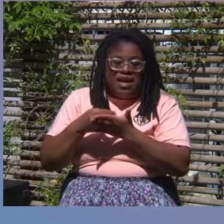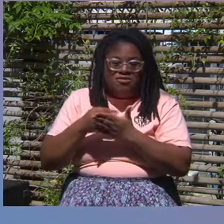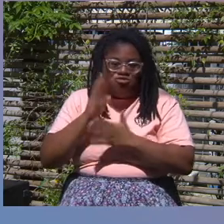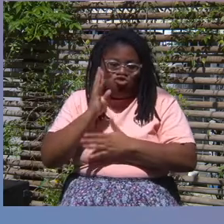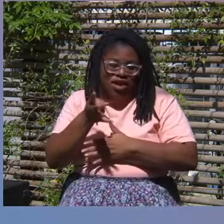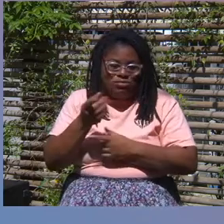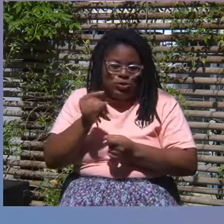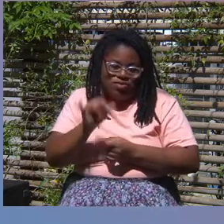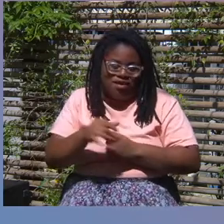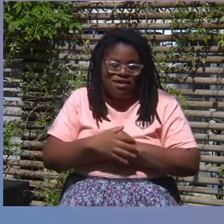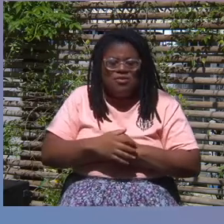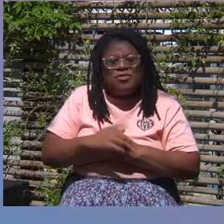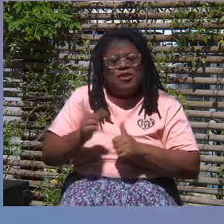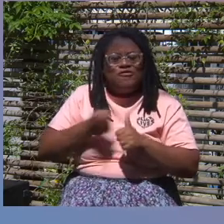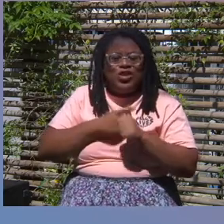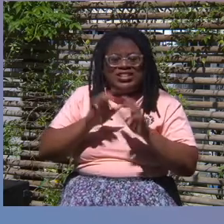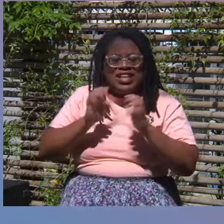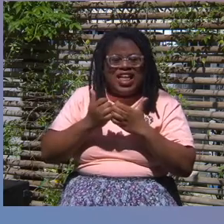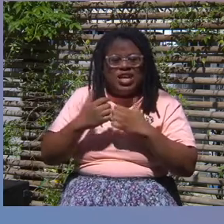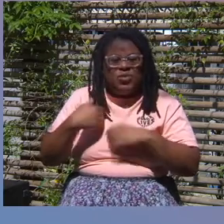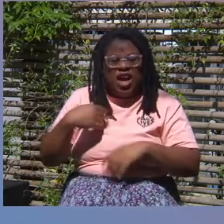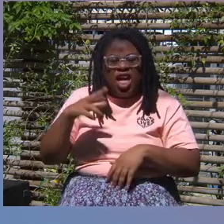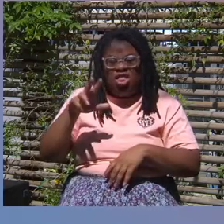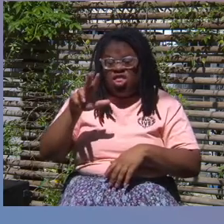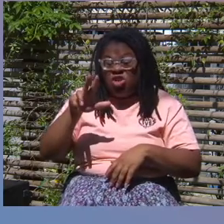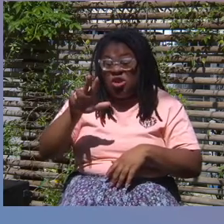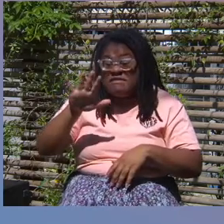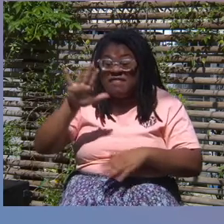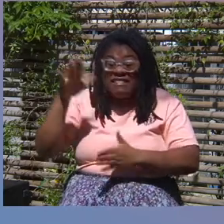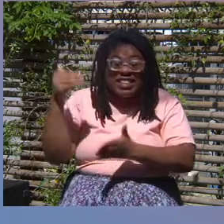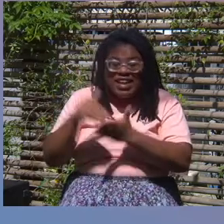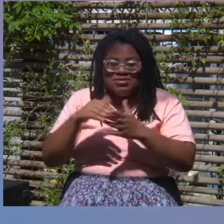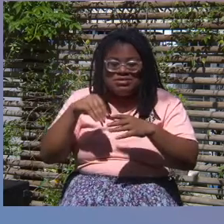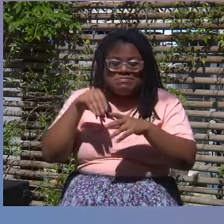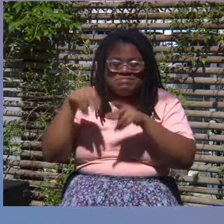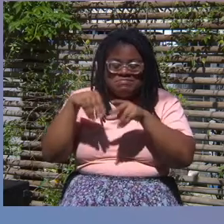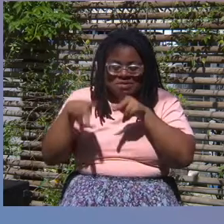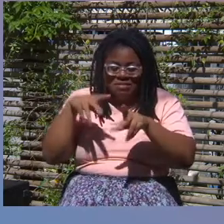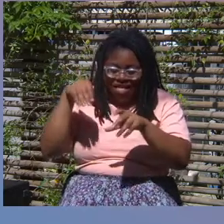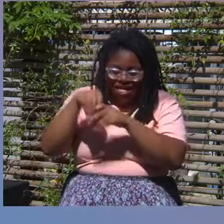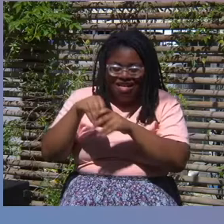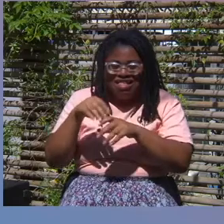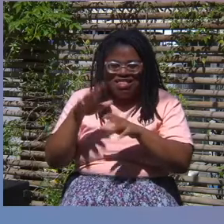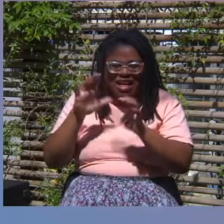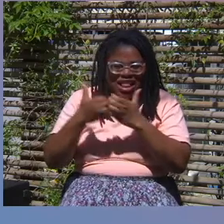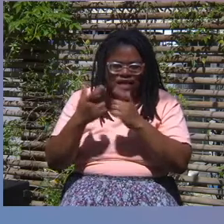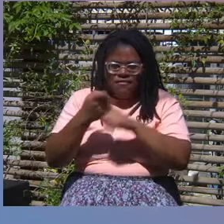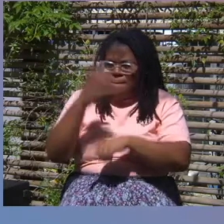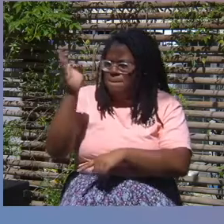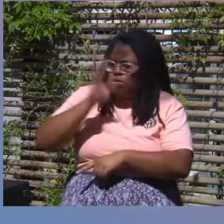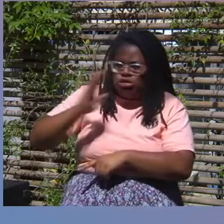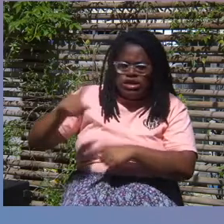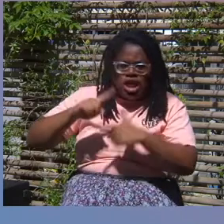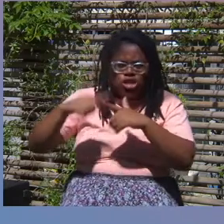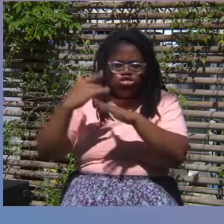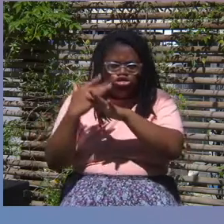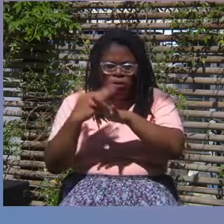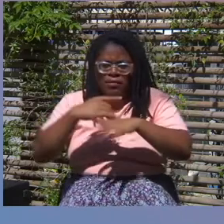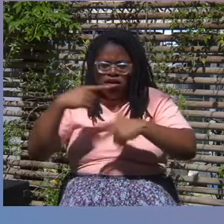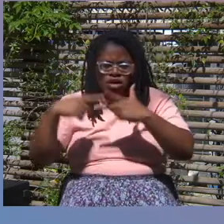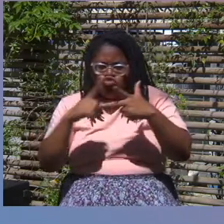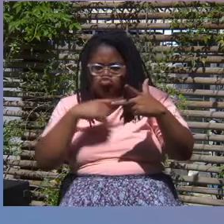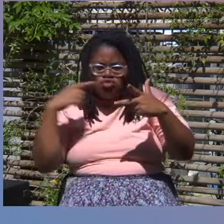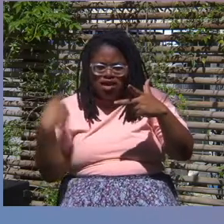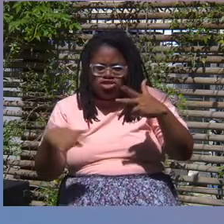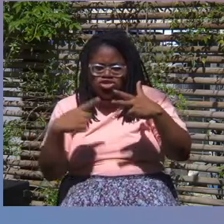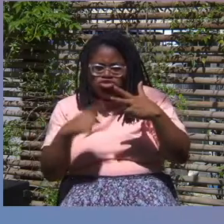creative. And so we had the first class, and we had 35,000 people in my class. Ooh. And they were from Brazil and Germany and